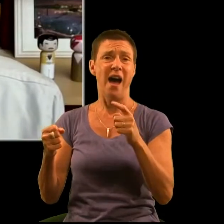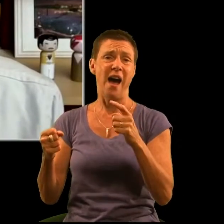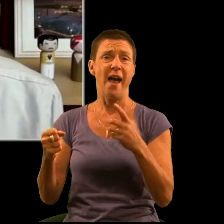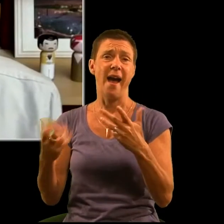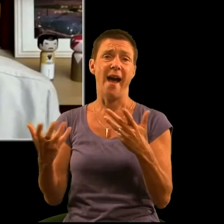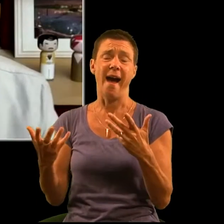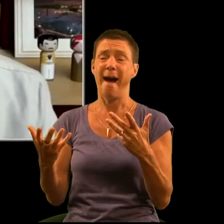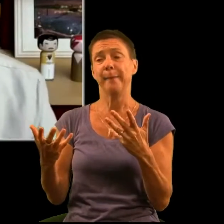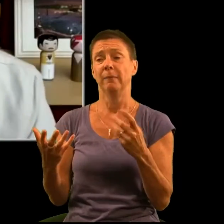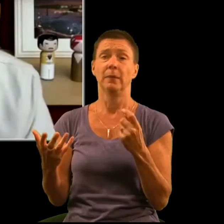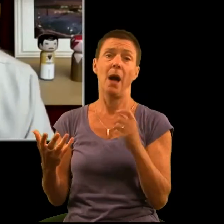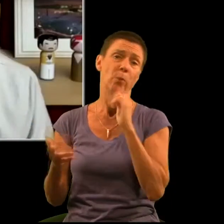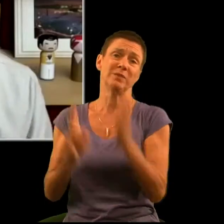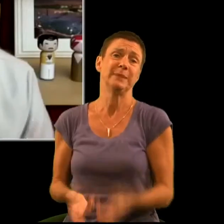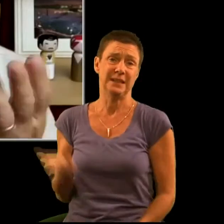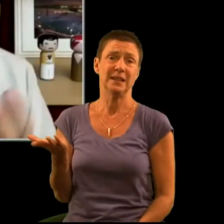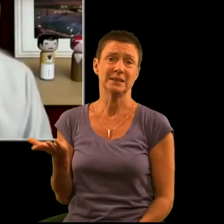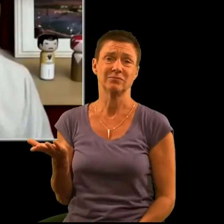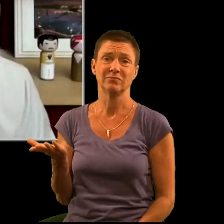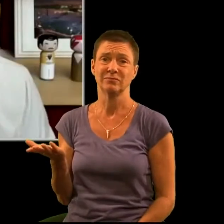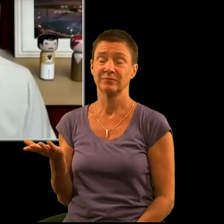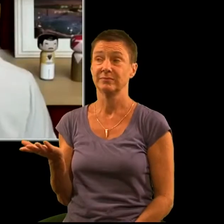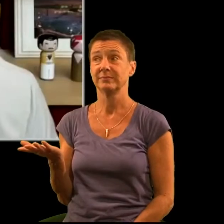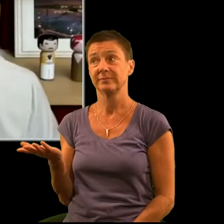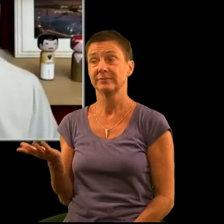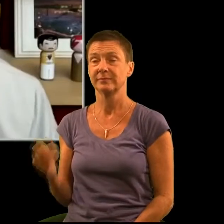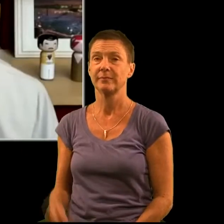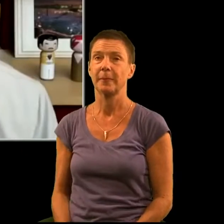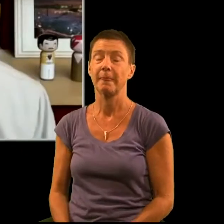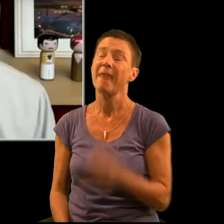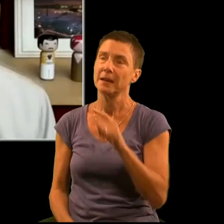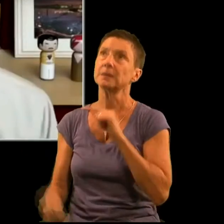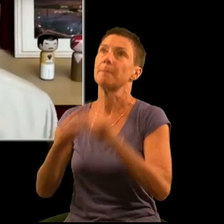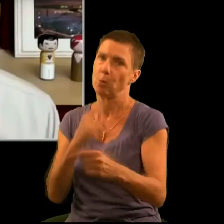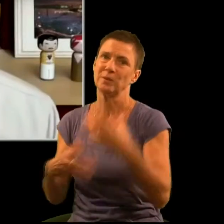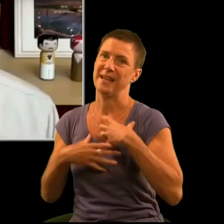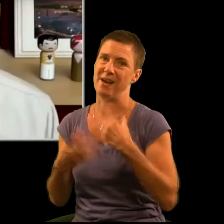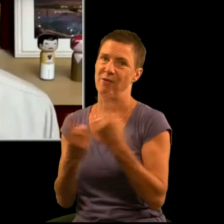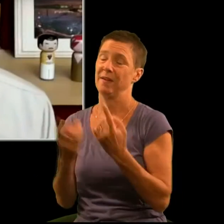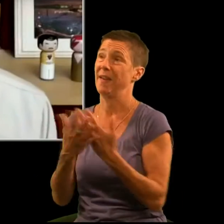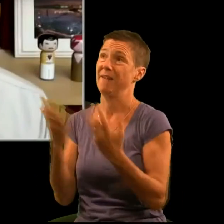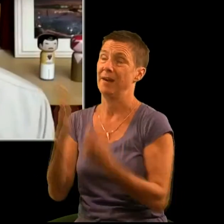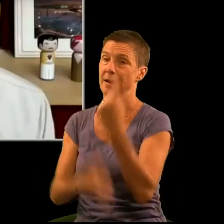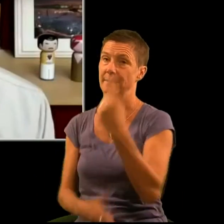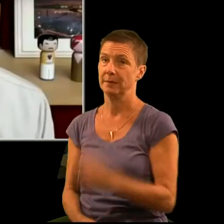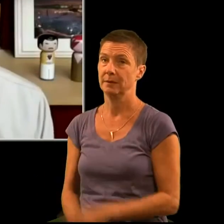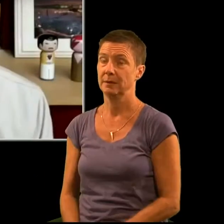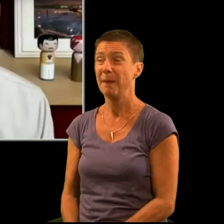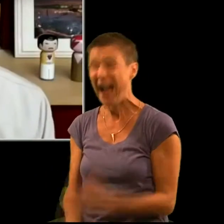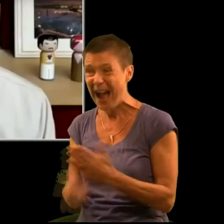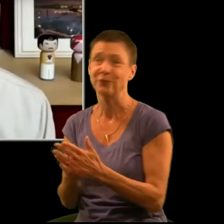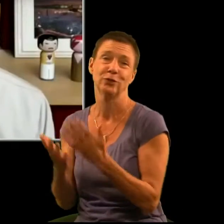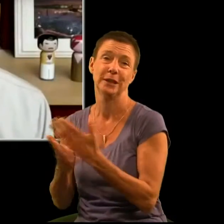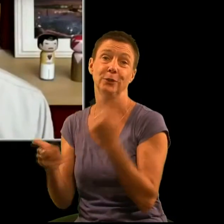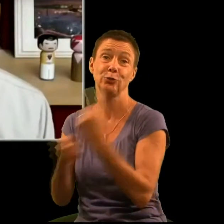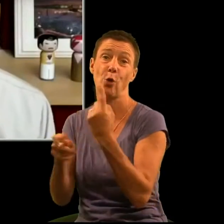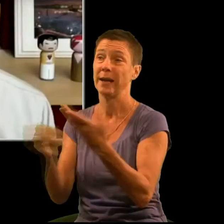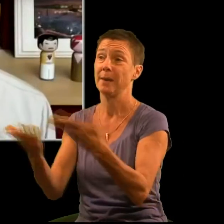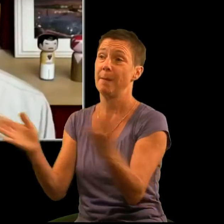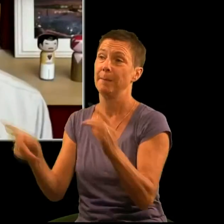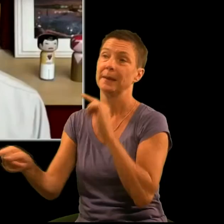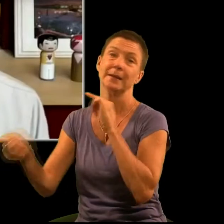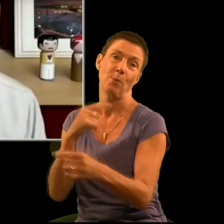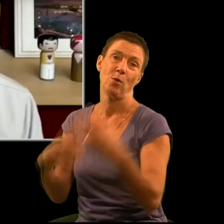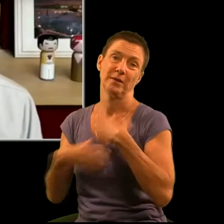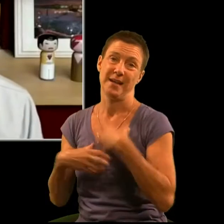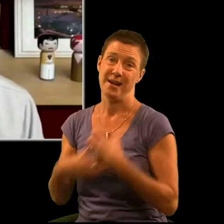real. It's coming up to meet me. So that was but I found speaking publicly more scary than that for the first